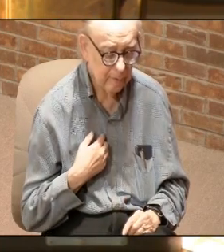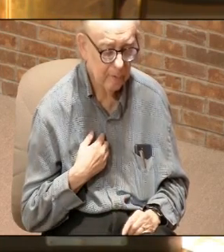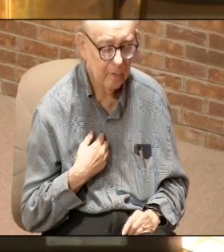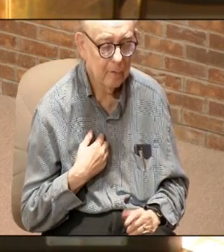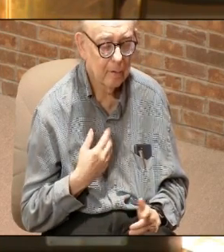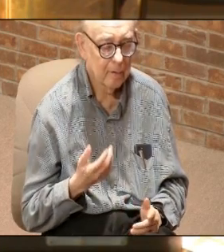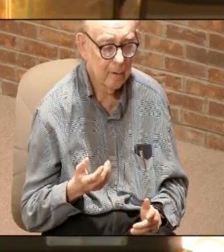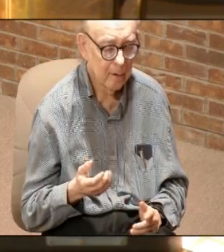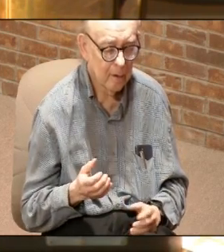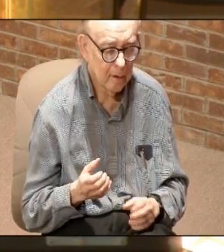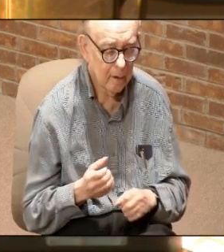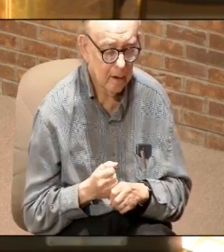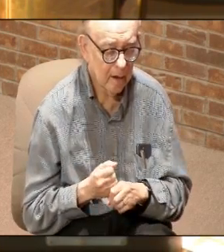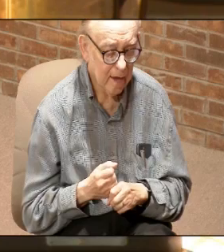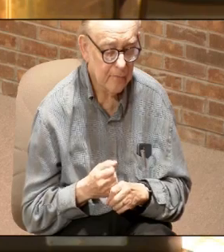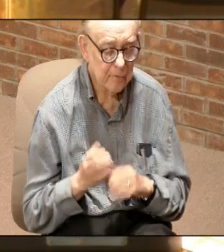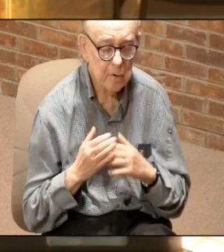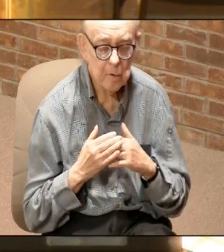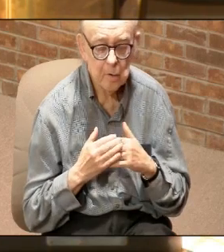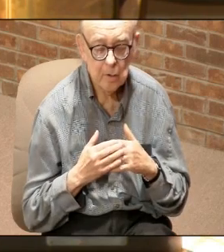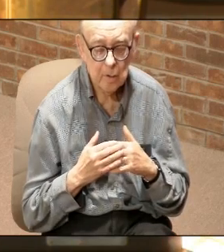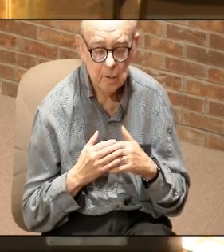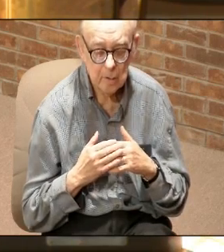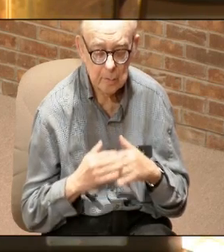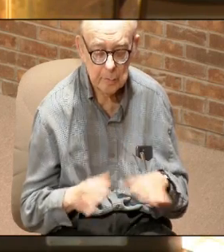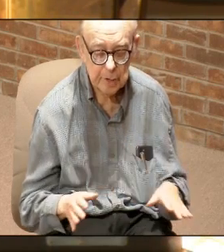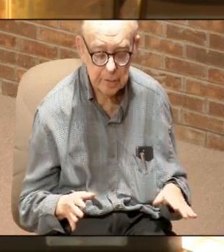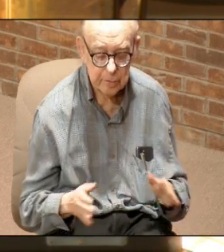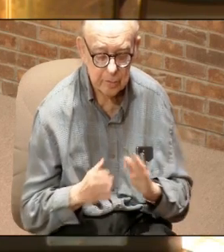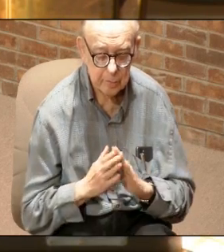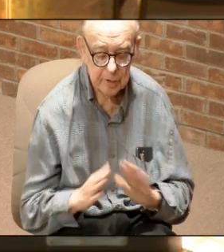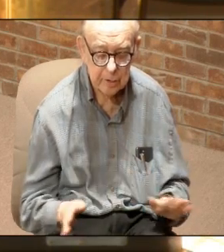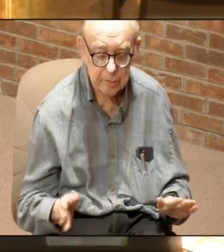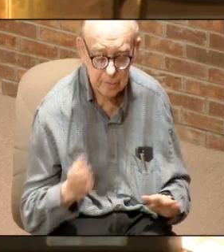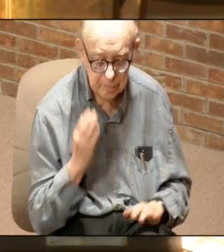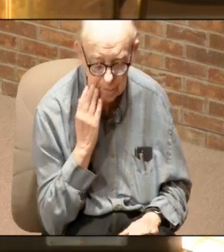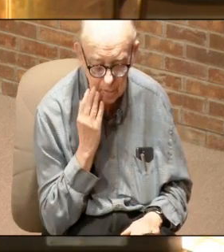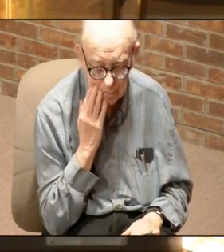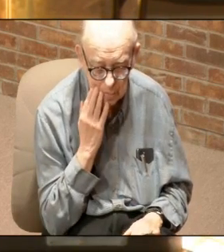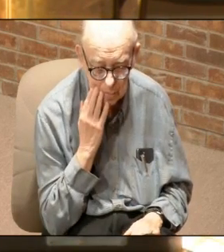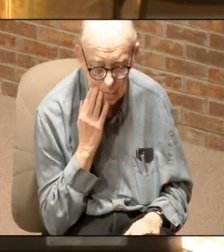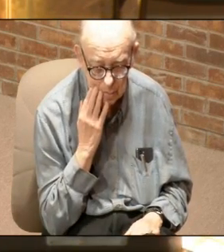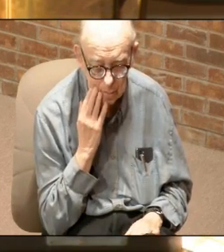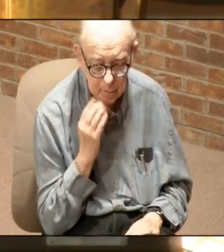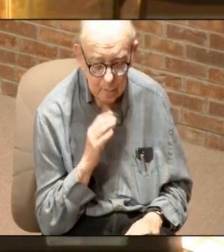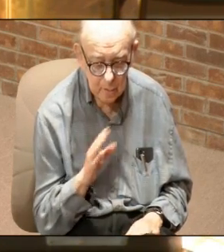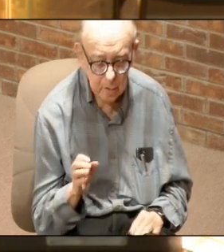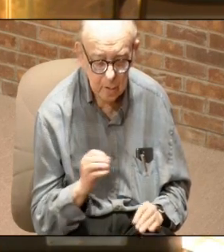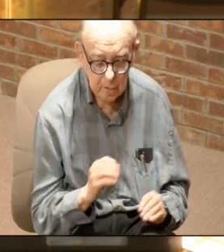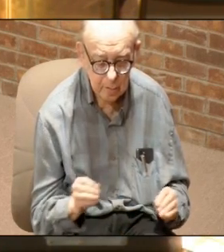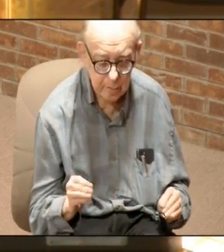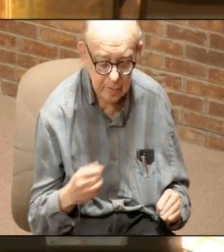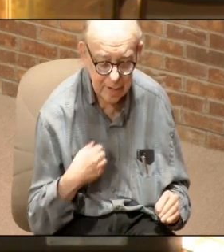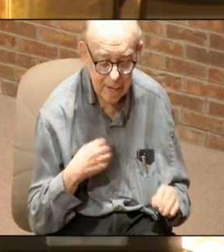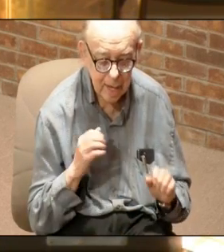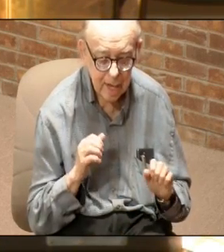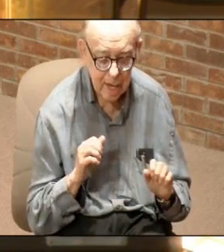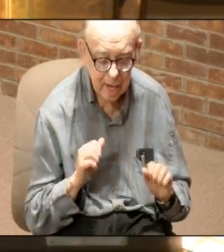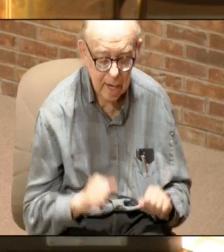I got peace to know that there is nothing that I can